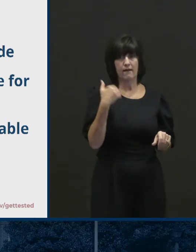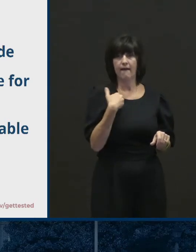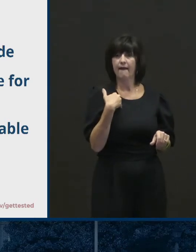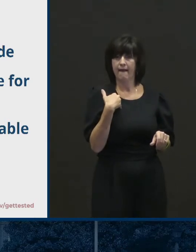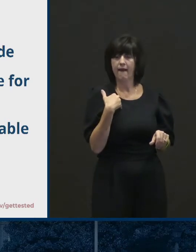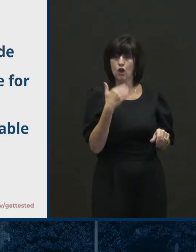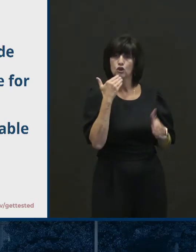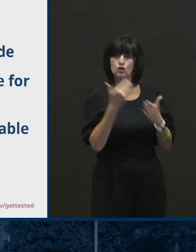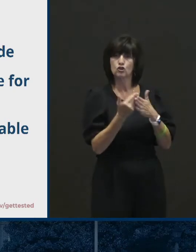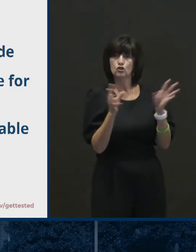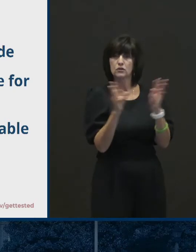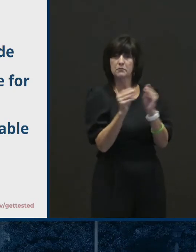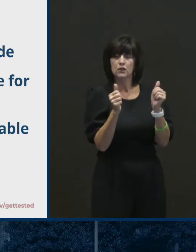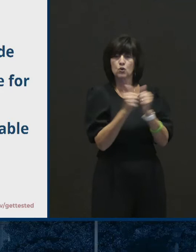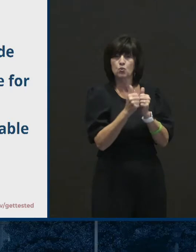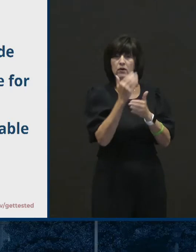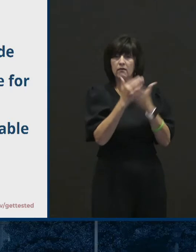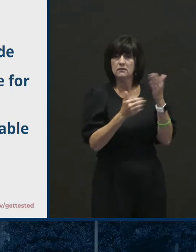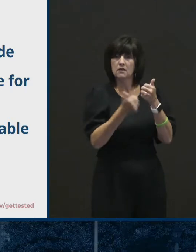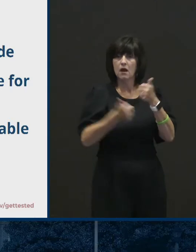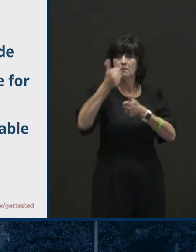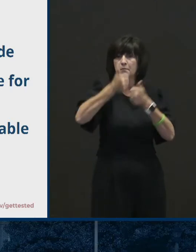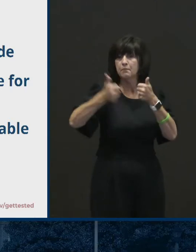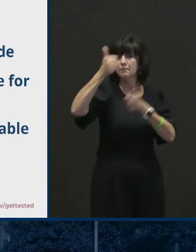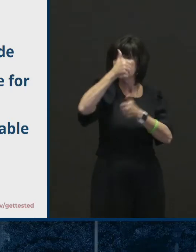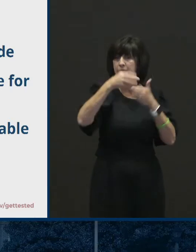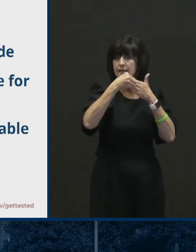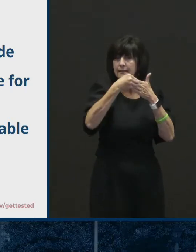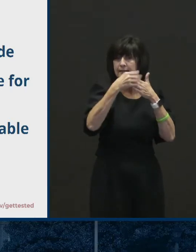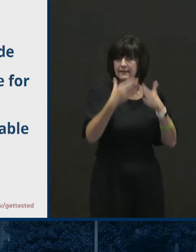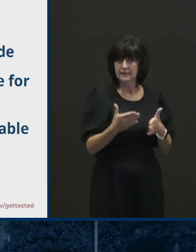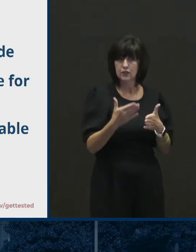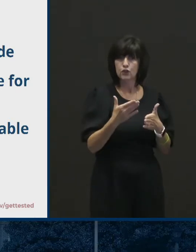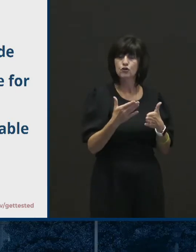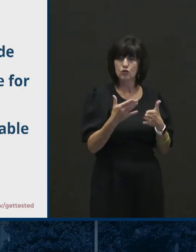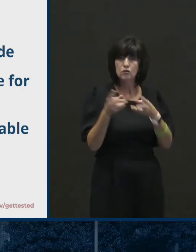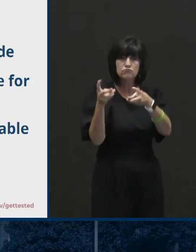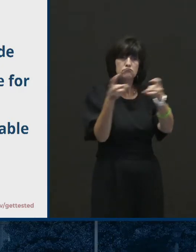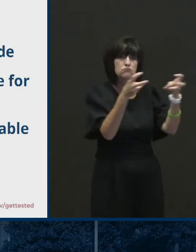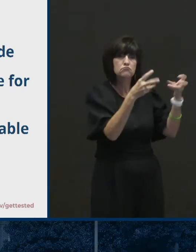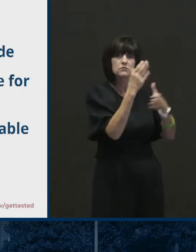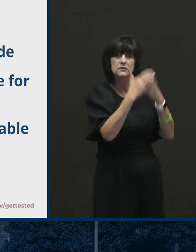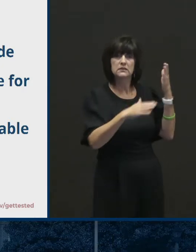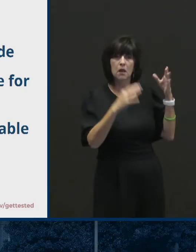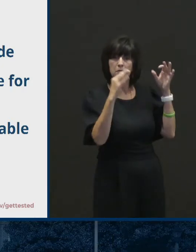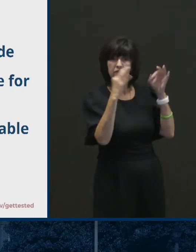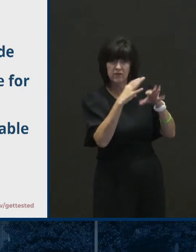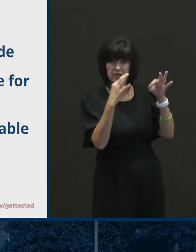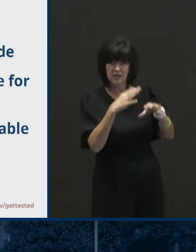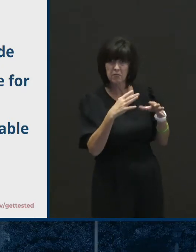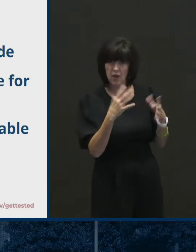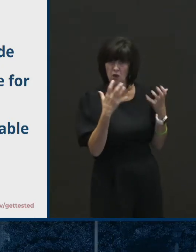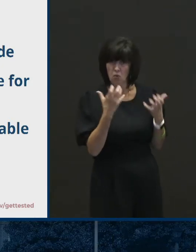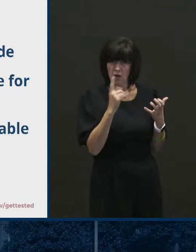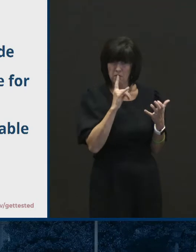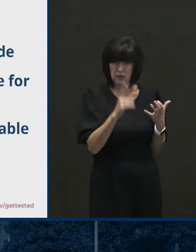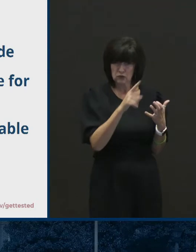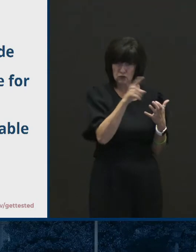about getting some of their feedback. And like I said, we want to make sure we're effective. We want to make sure we're getting the message out. We do a lot